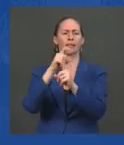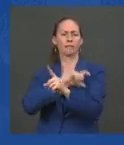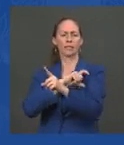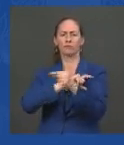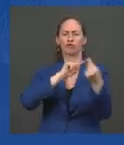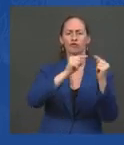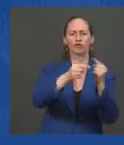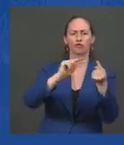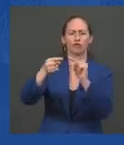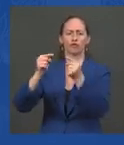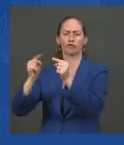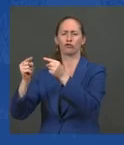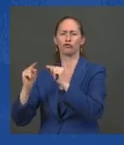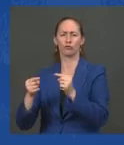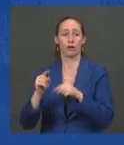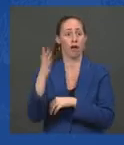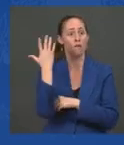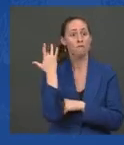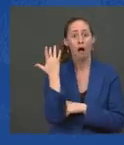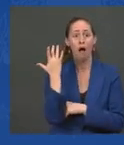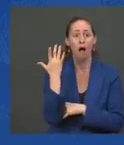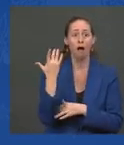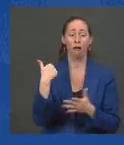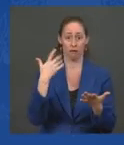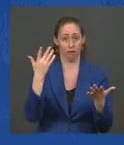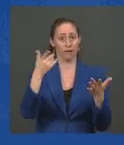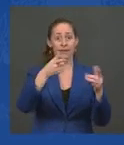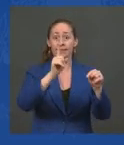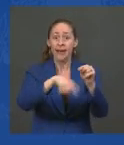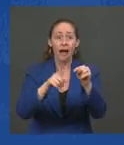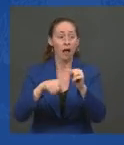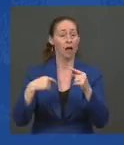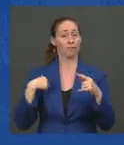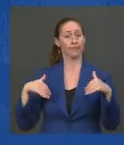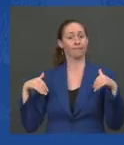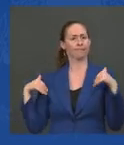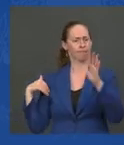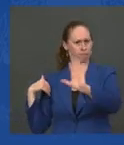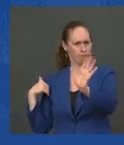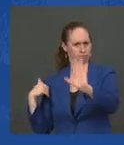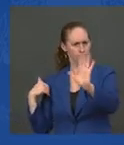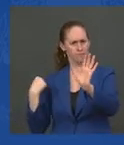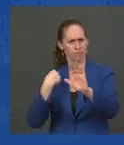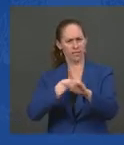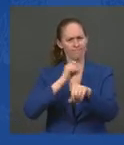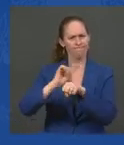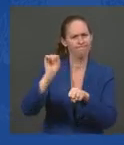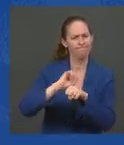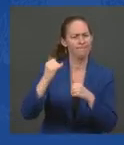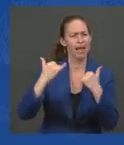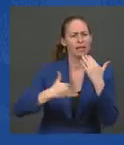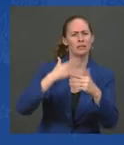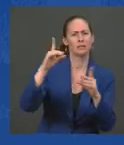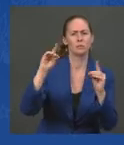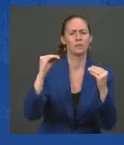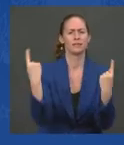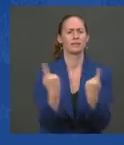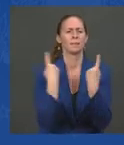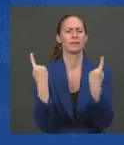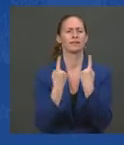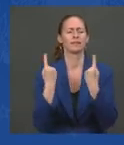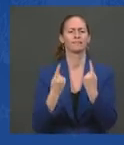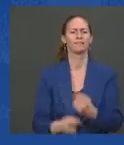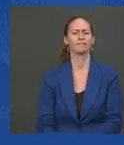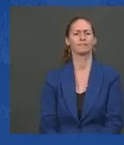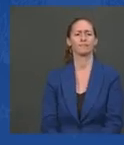get it done in the States, we are not standing back. But we have much more to do. In addition to these important steps, my administration also wants